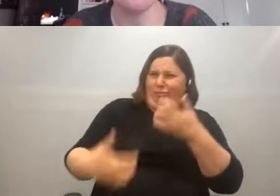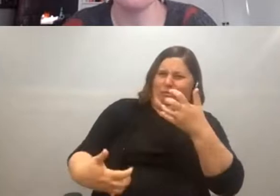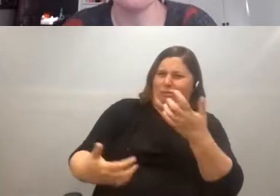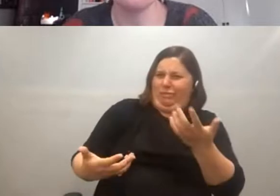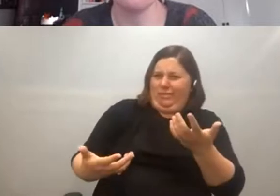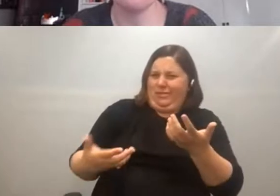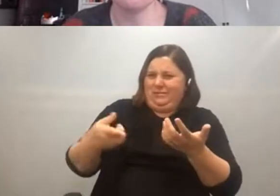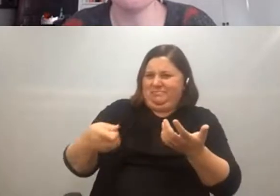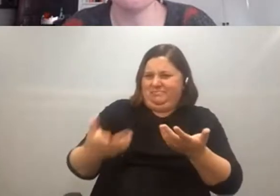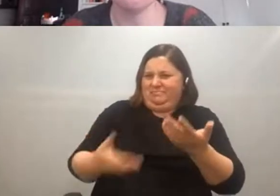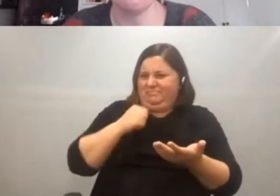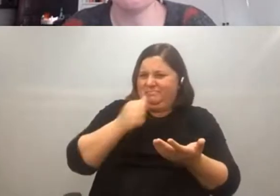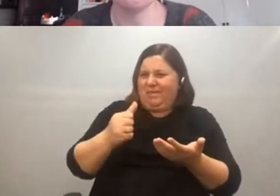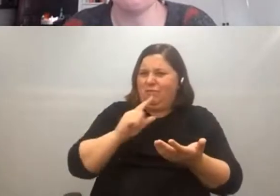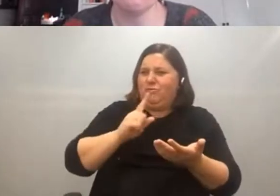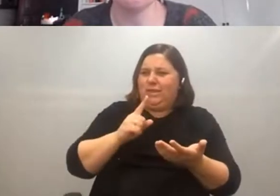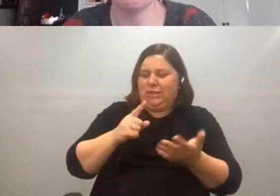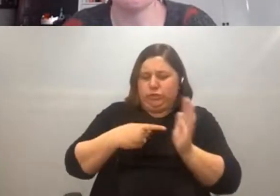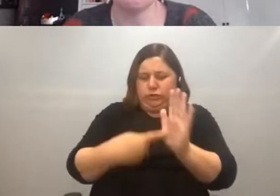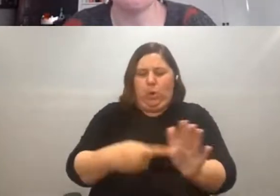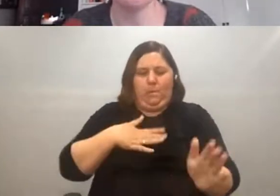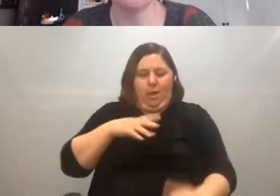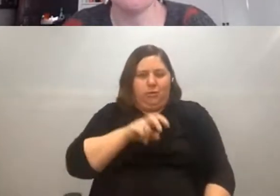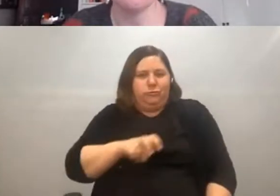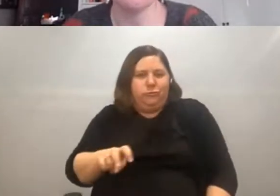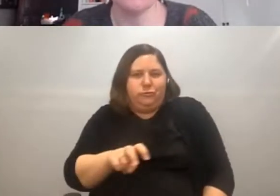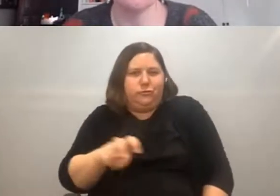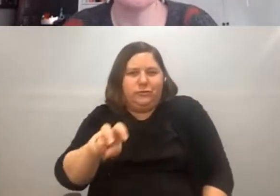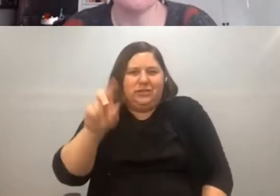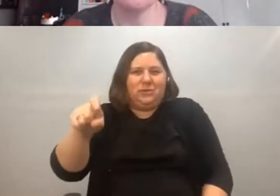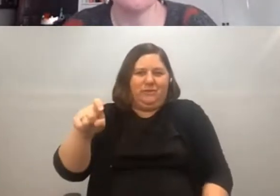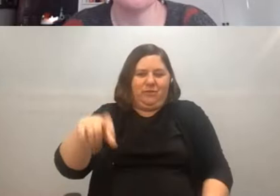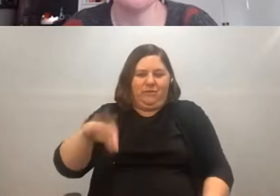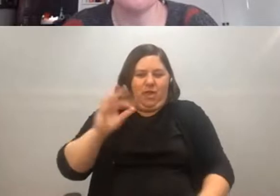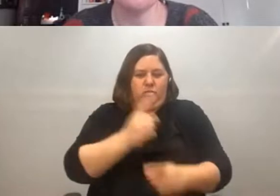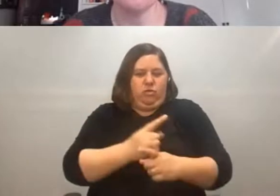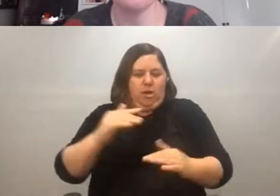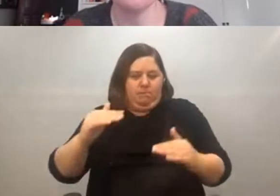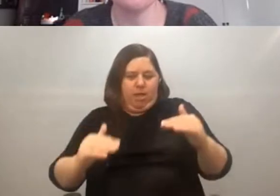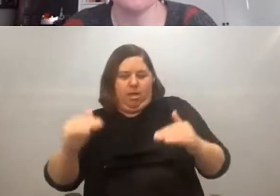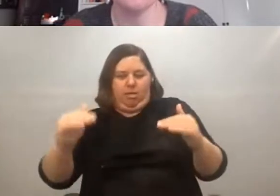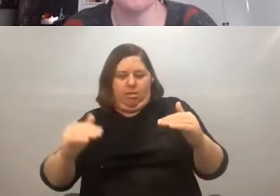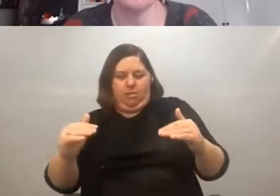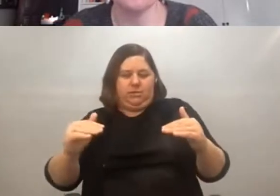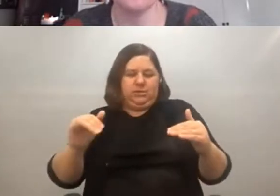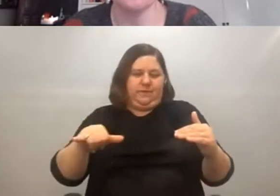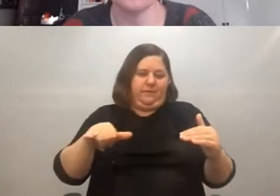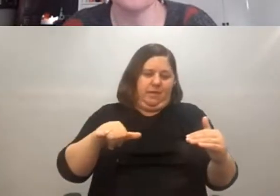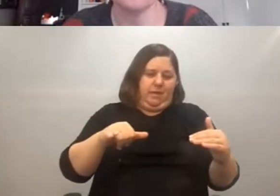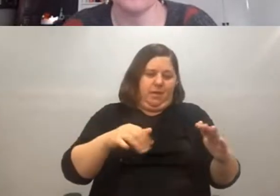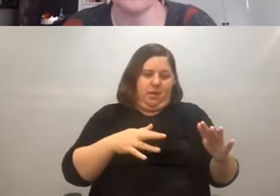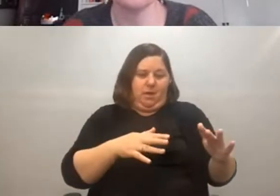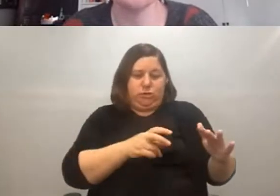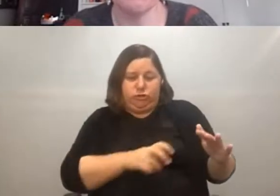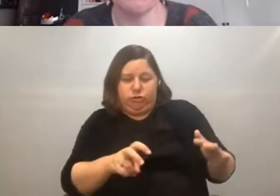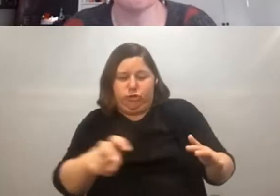might not really reflect the journey that i'm on so there's a sweet spot there in the journey of moving toward hope